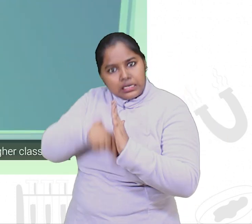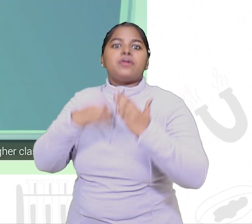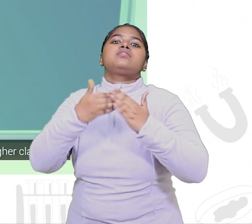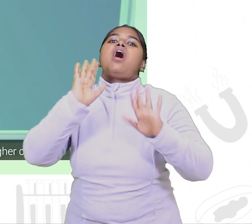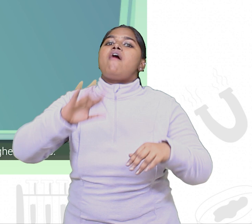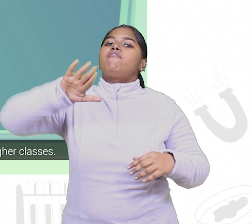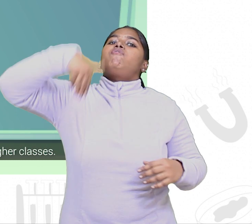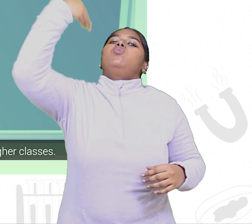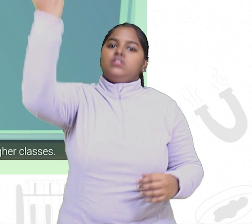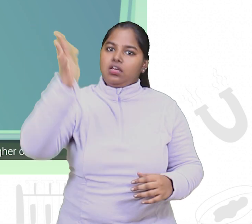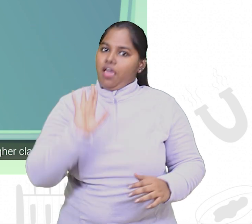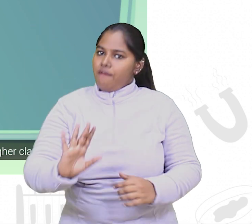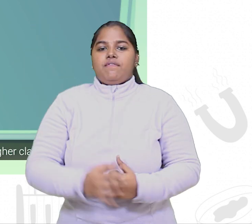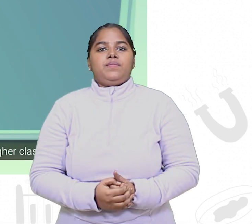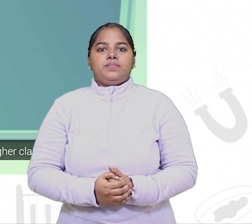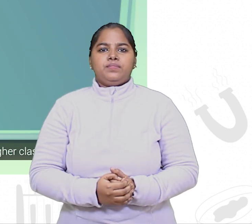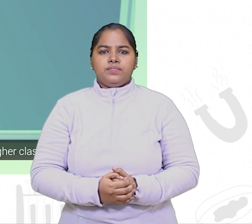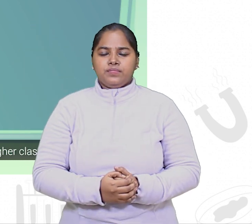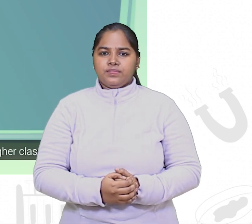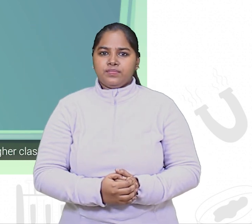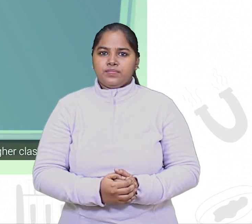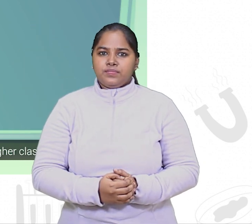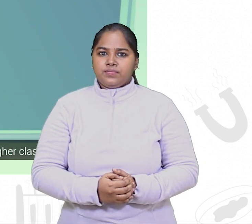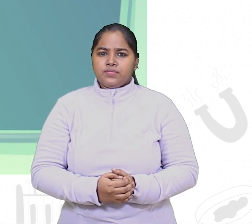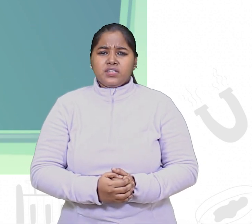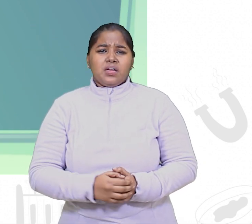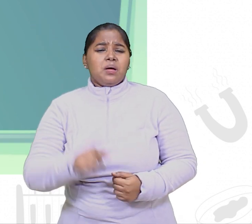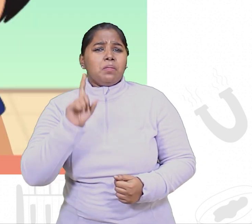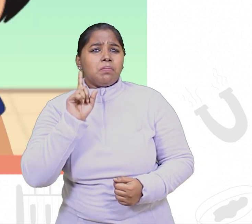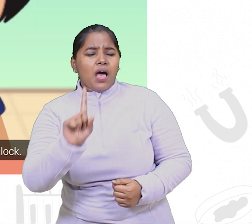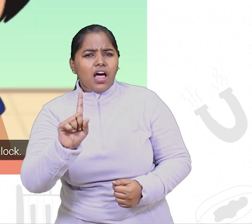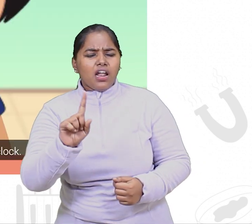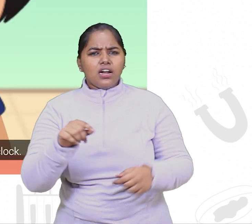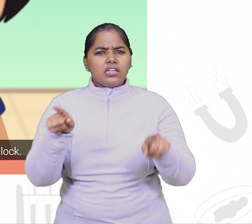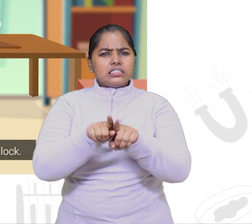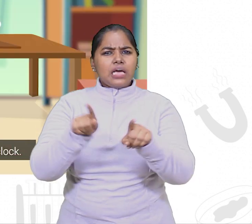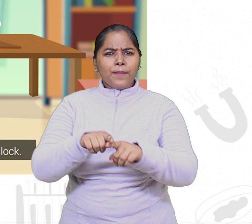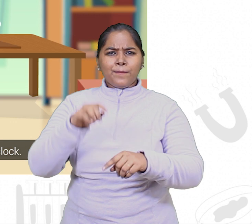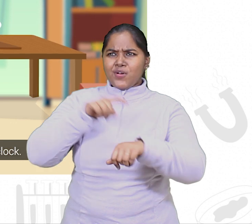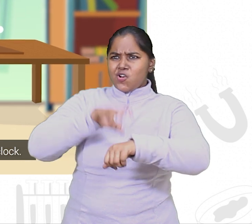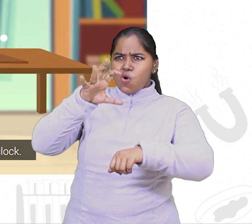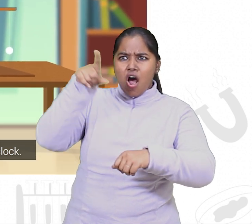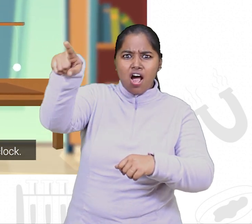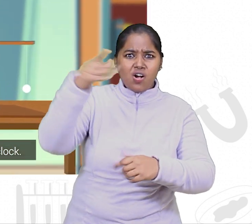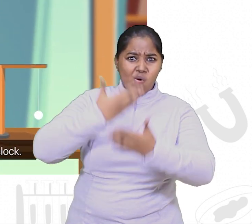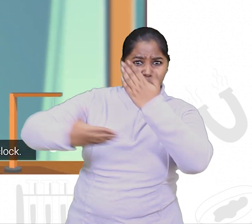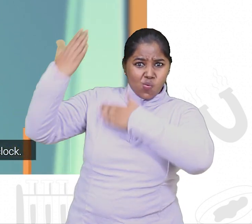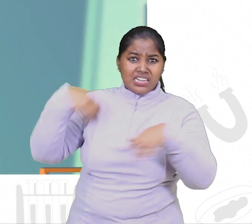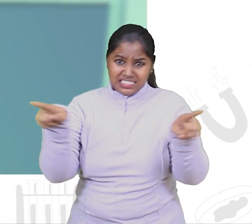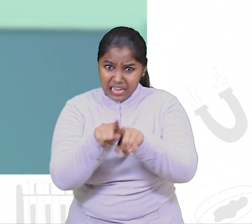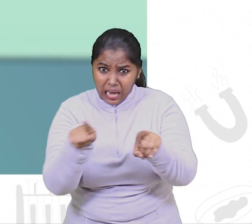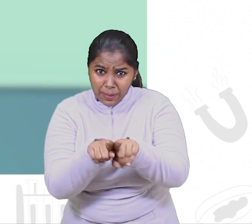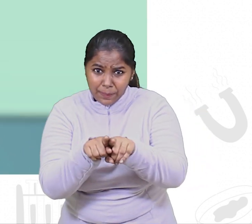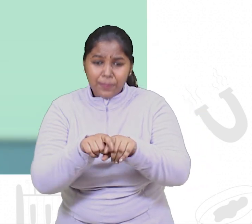will study this type of motion in detail in your higher classes. That's just like the to and fro motion of our old